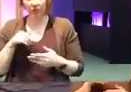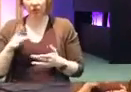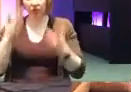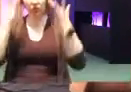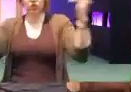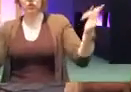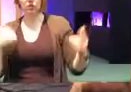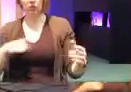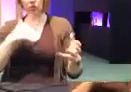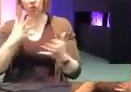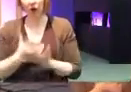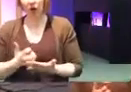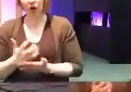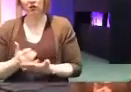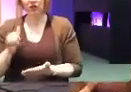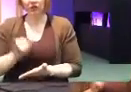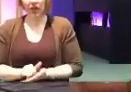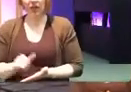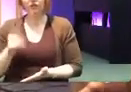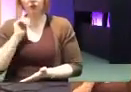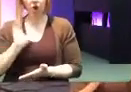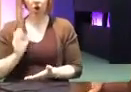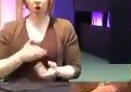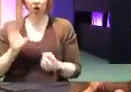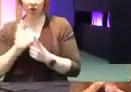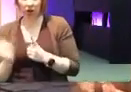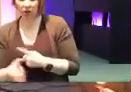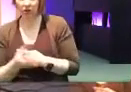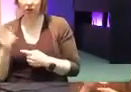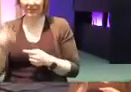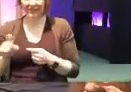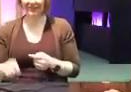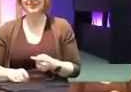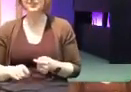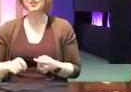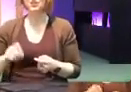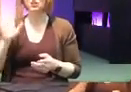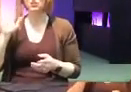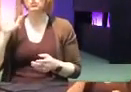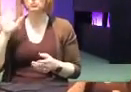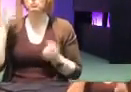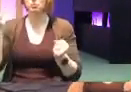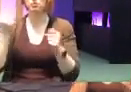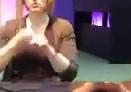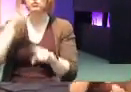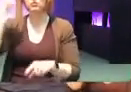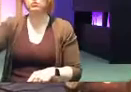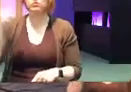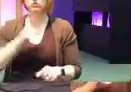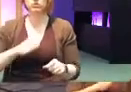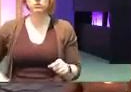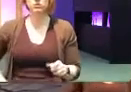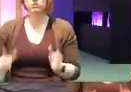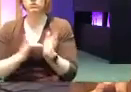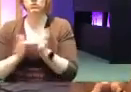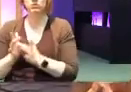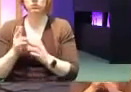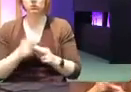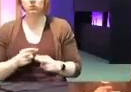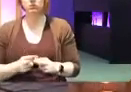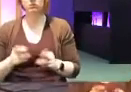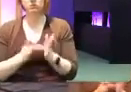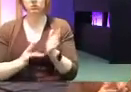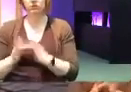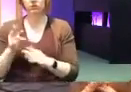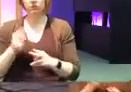Lord, we desperately need that. Lord, our culture desperately needs it. We desperately need it, Lord God, in Jesus' name.